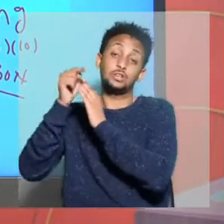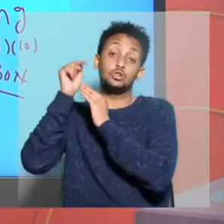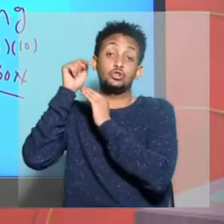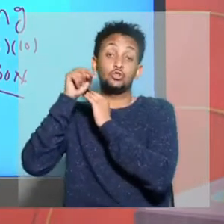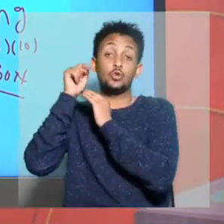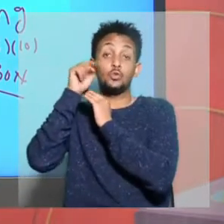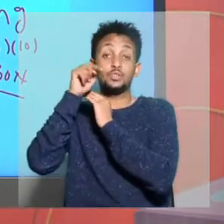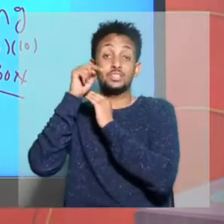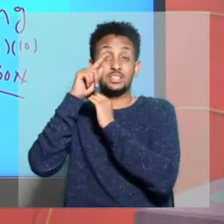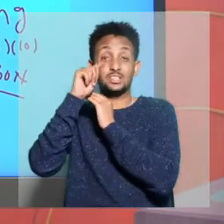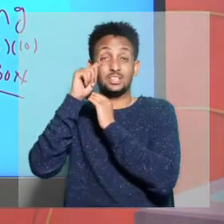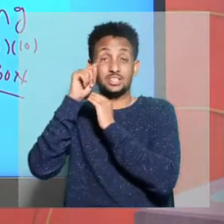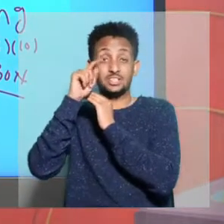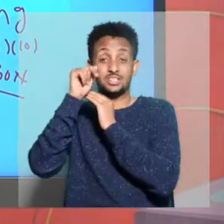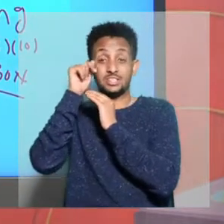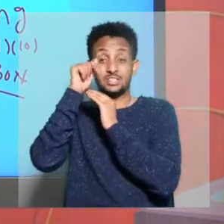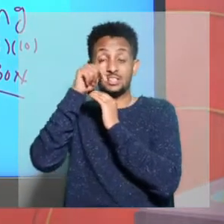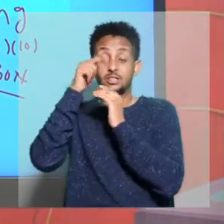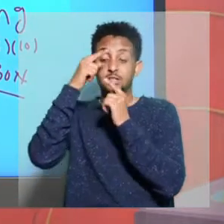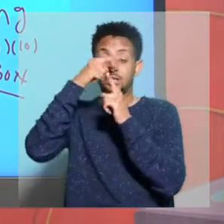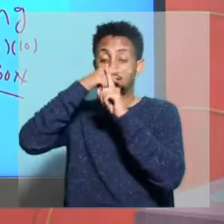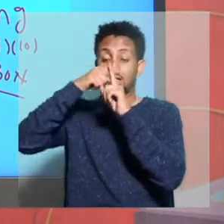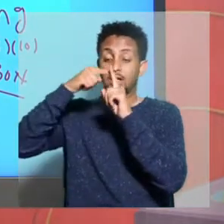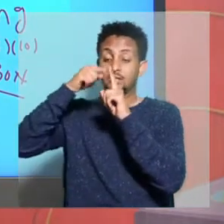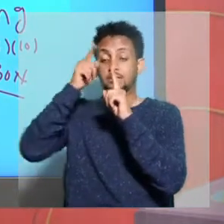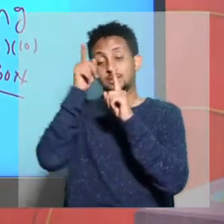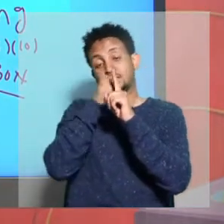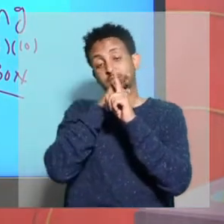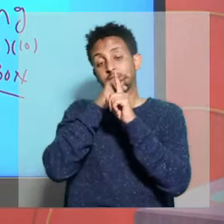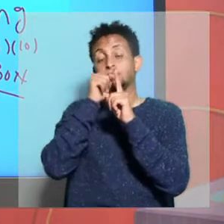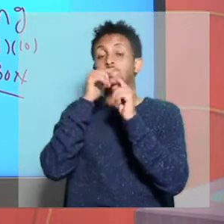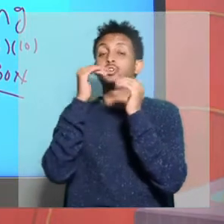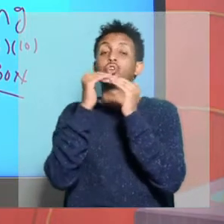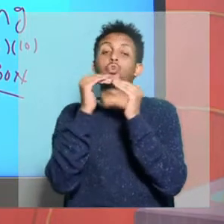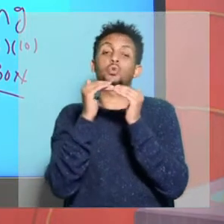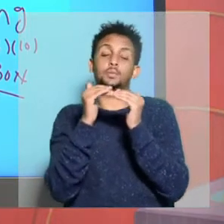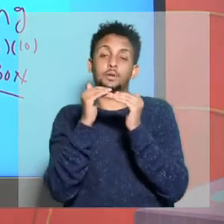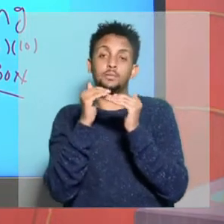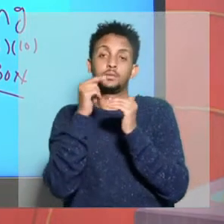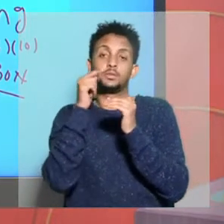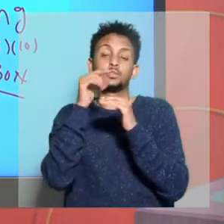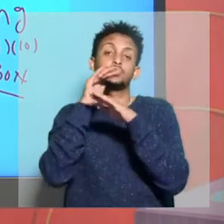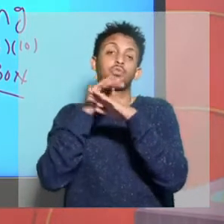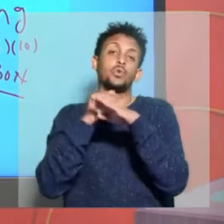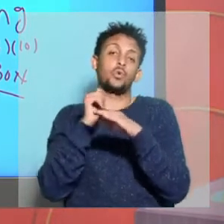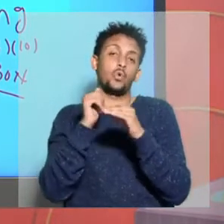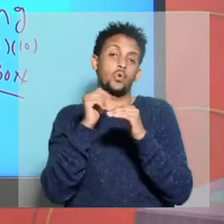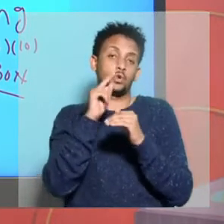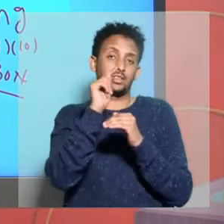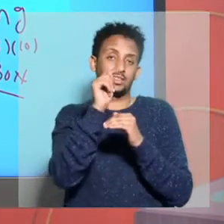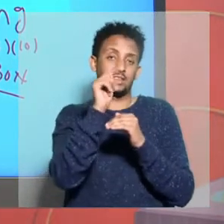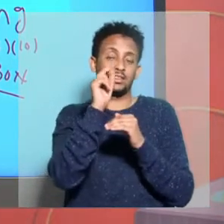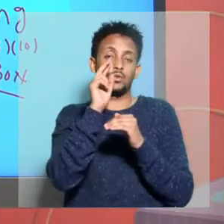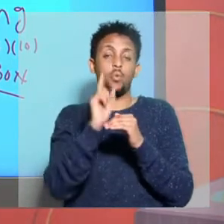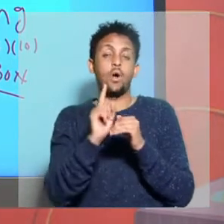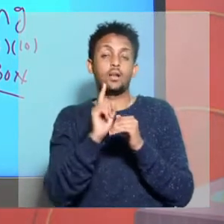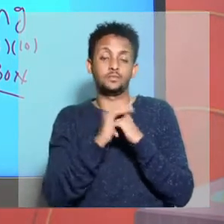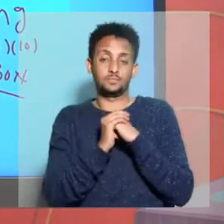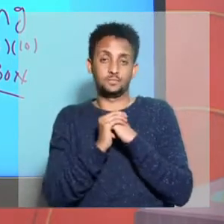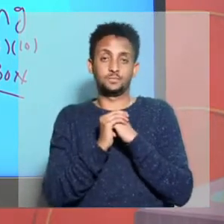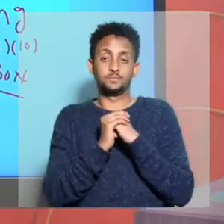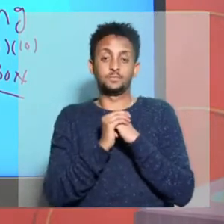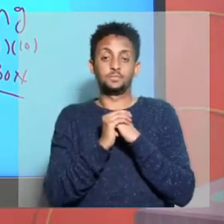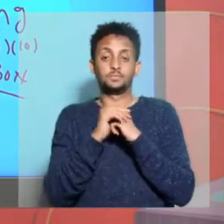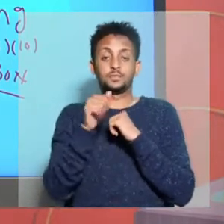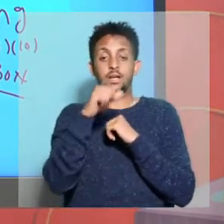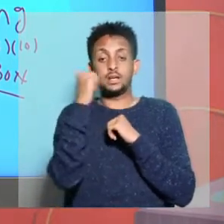So the tension exerted here is kept it to be in equilibrium. Let's call it to be tension T1.